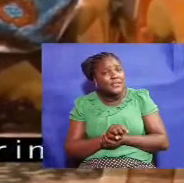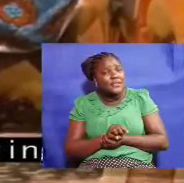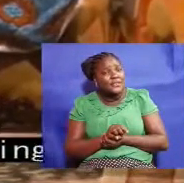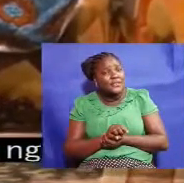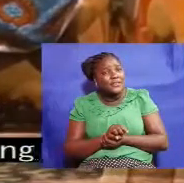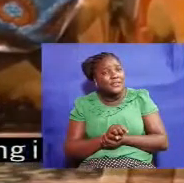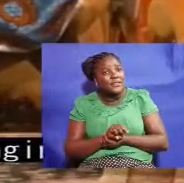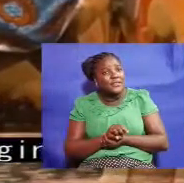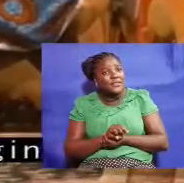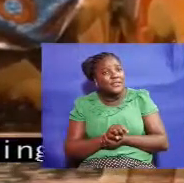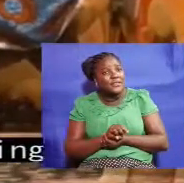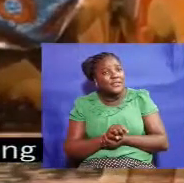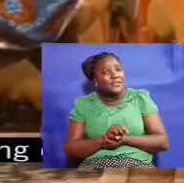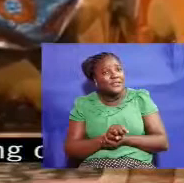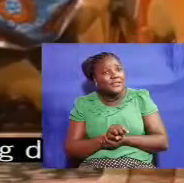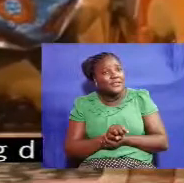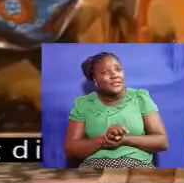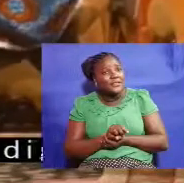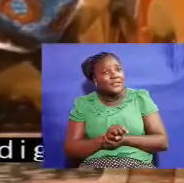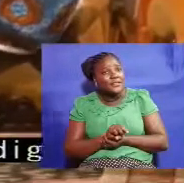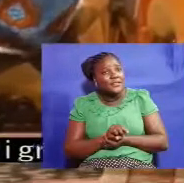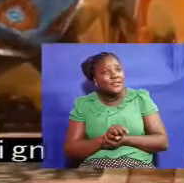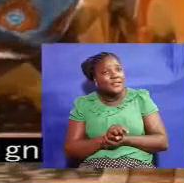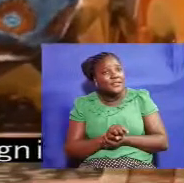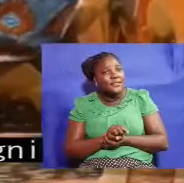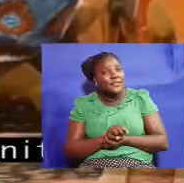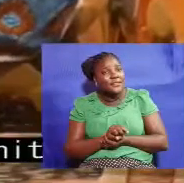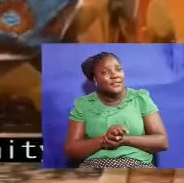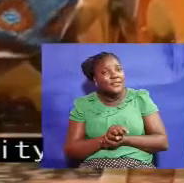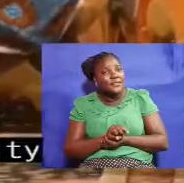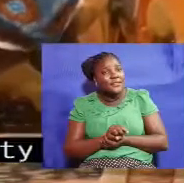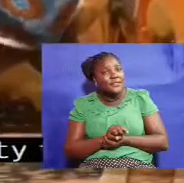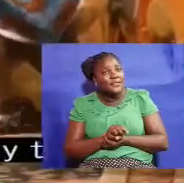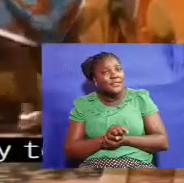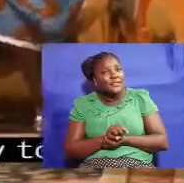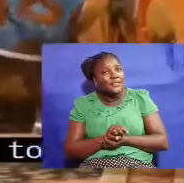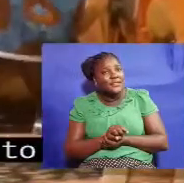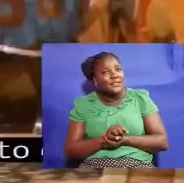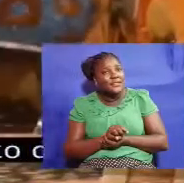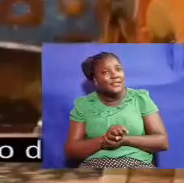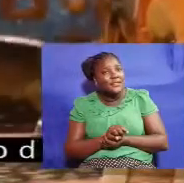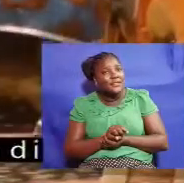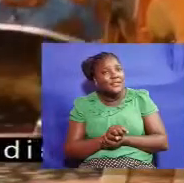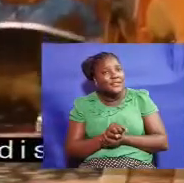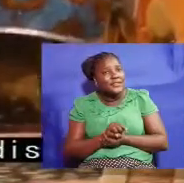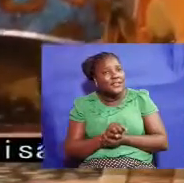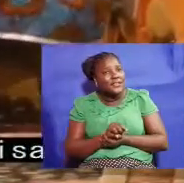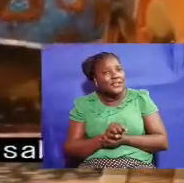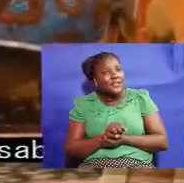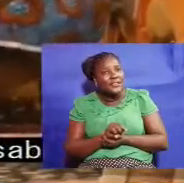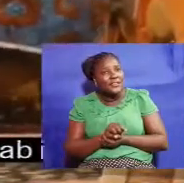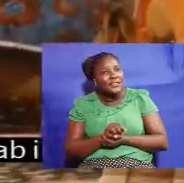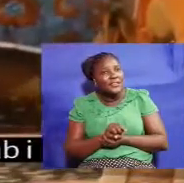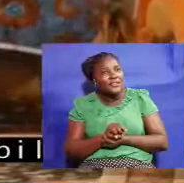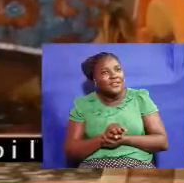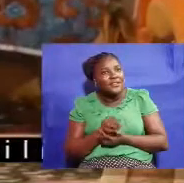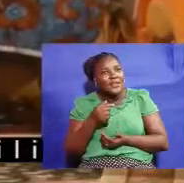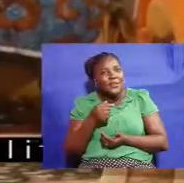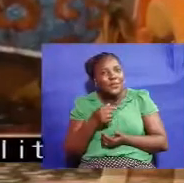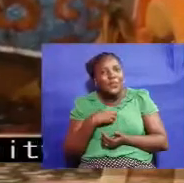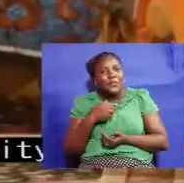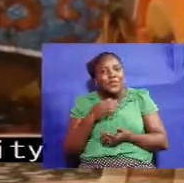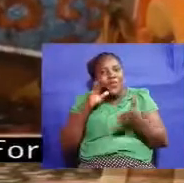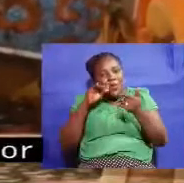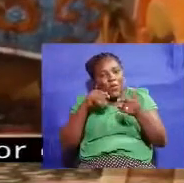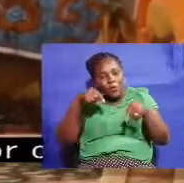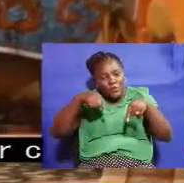Souvenirs. Today. I hope to sort it out today. Hey, I'm not so sure today. Hey, as for me, I am really not happy with the way things are